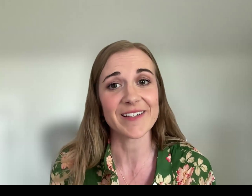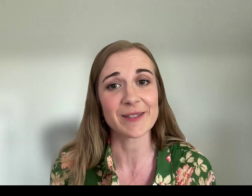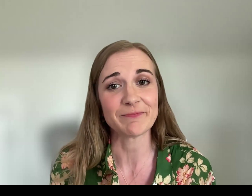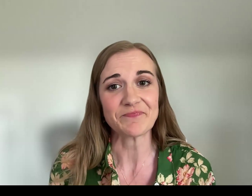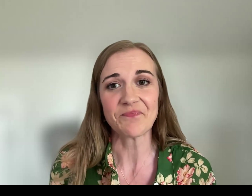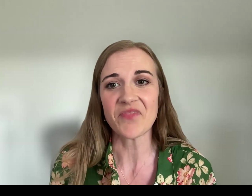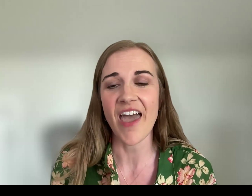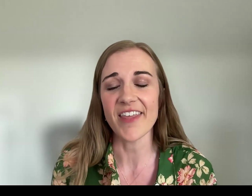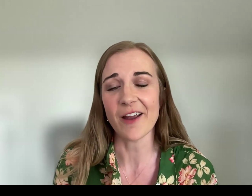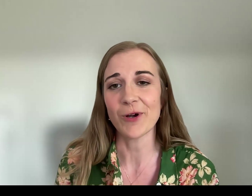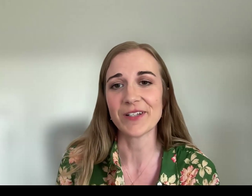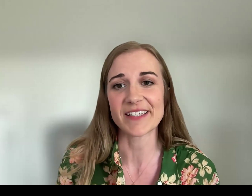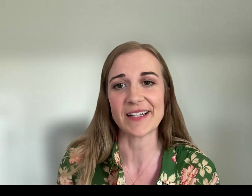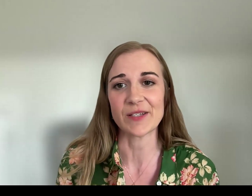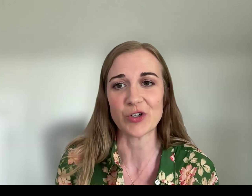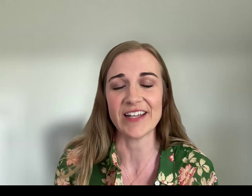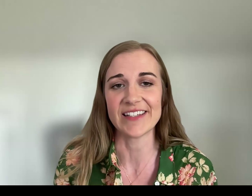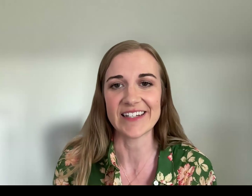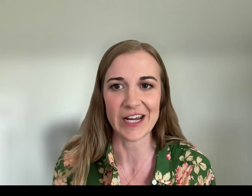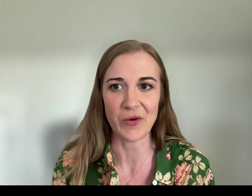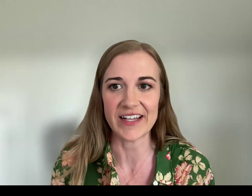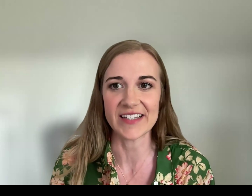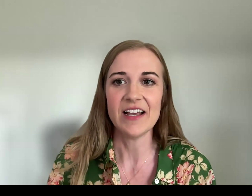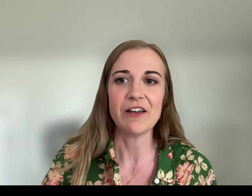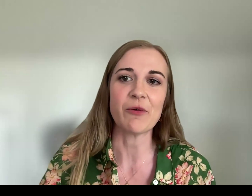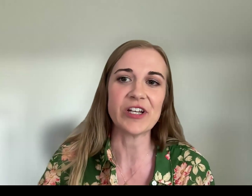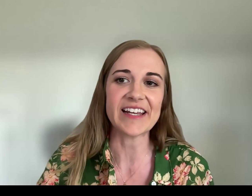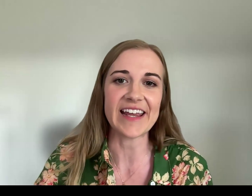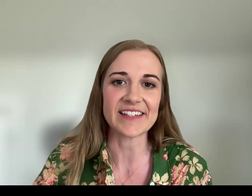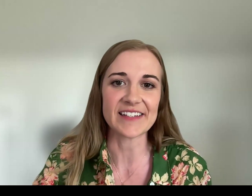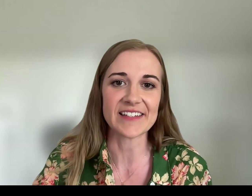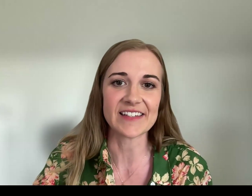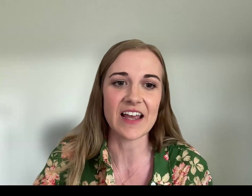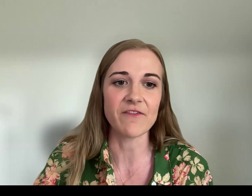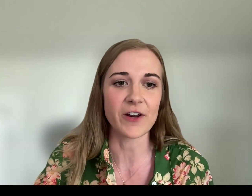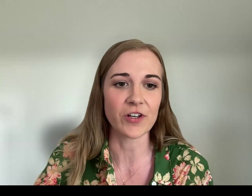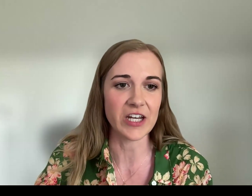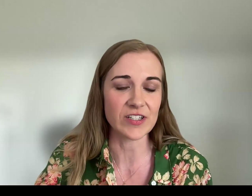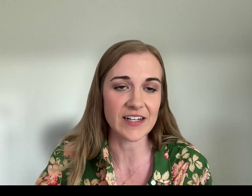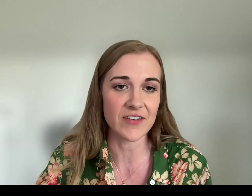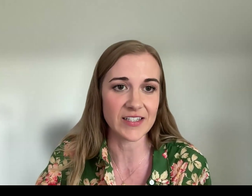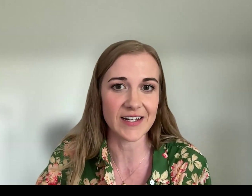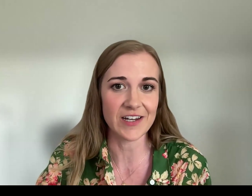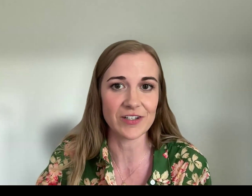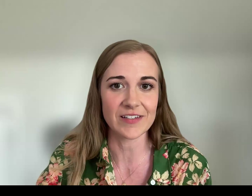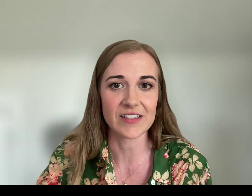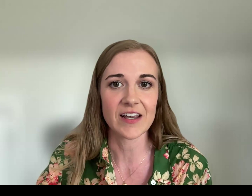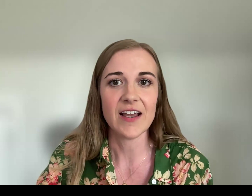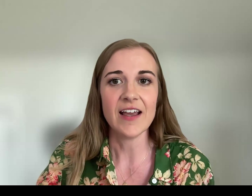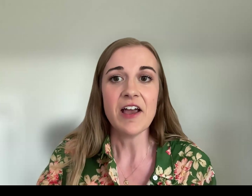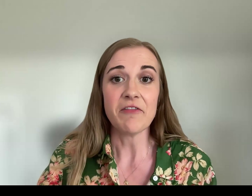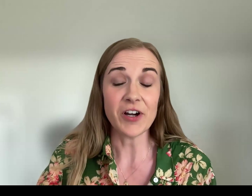single case. And then I will discuss some trends and takeaways from recent cases and federal agency